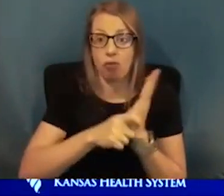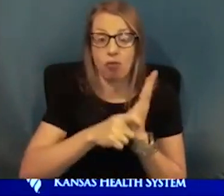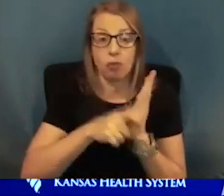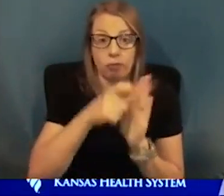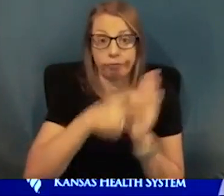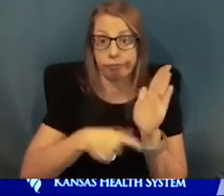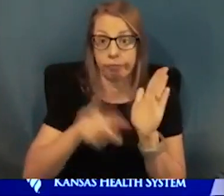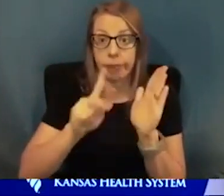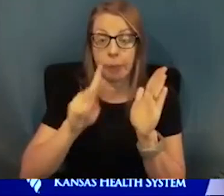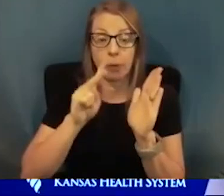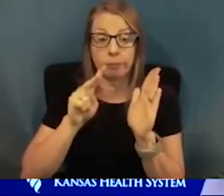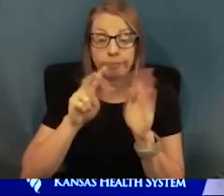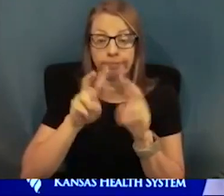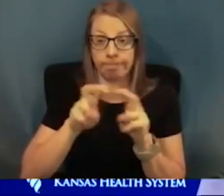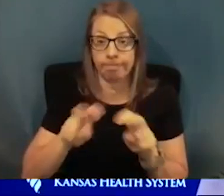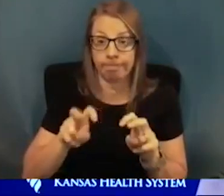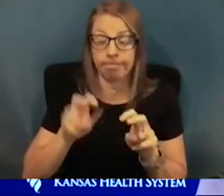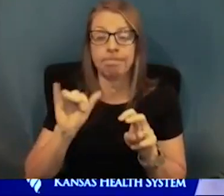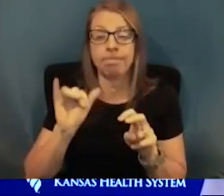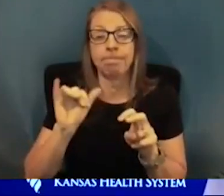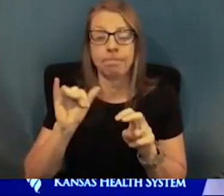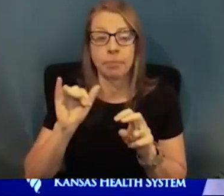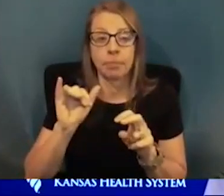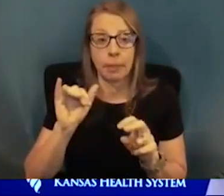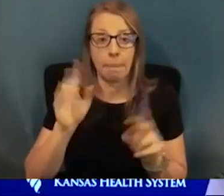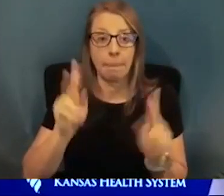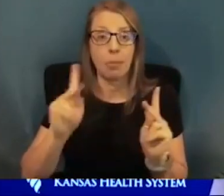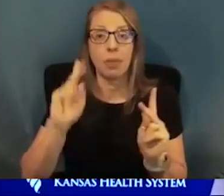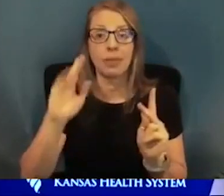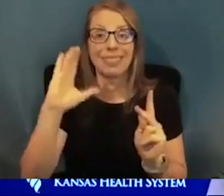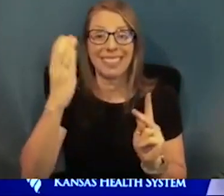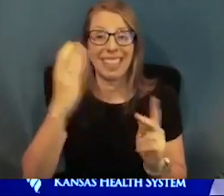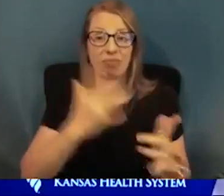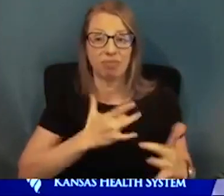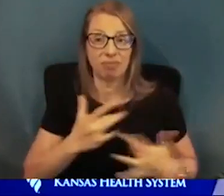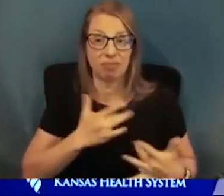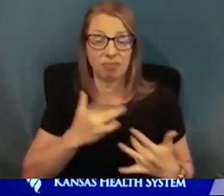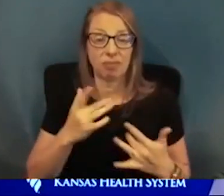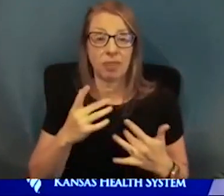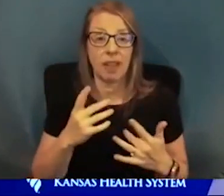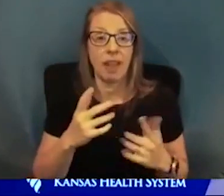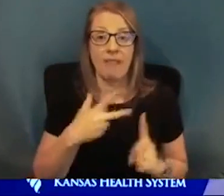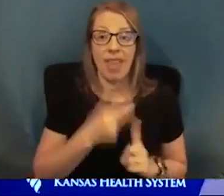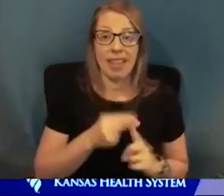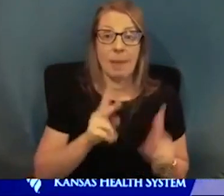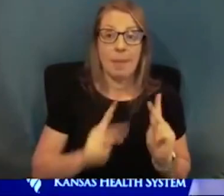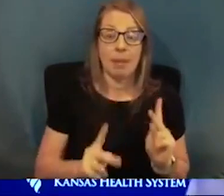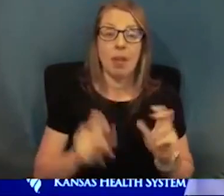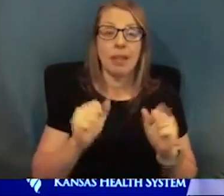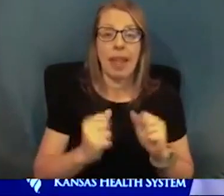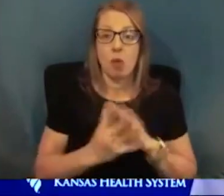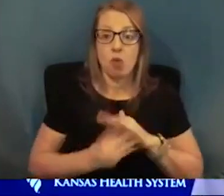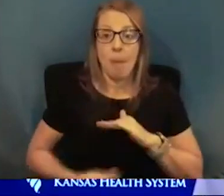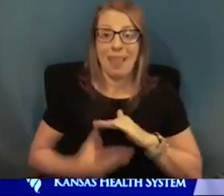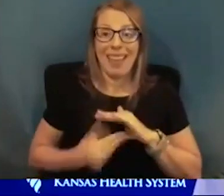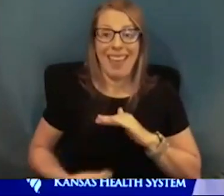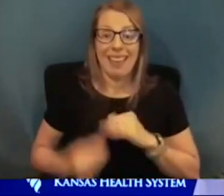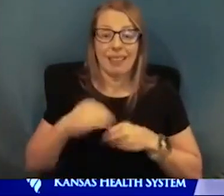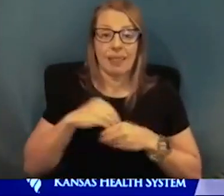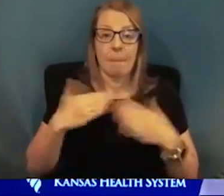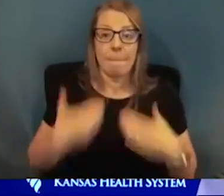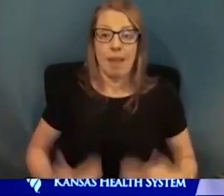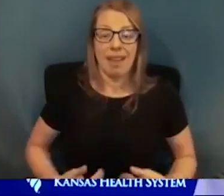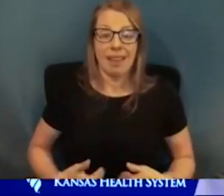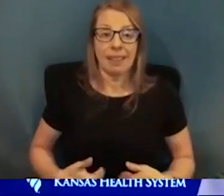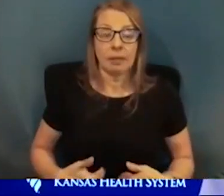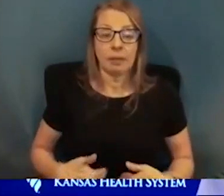do seem to be concerned. It does seem as if vaccinated people are able to replicate the same amount of virus, and